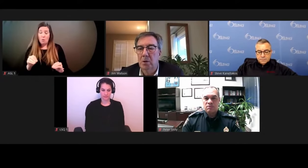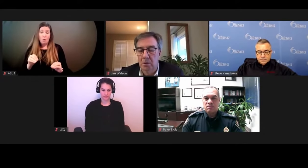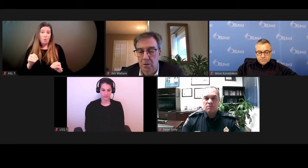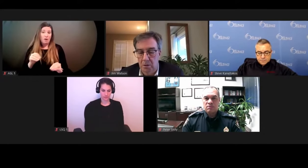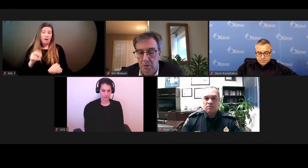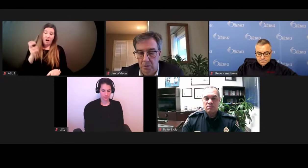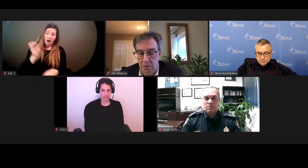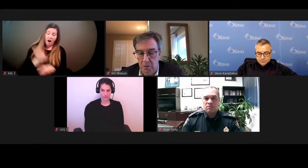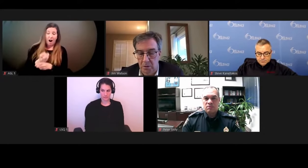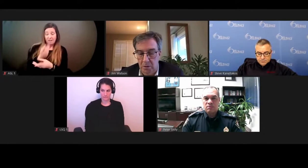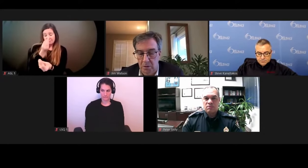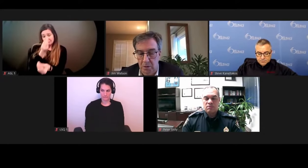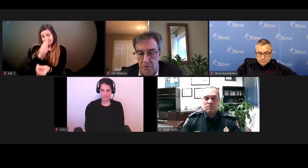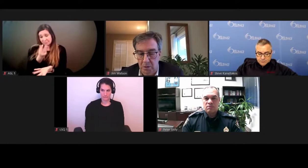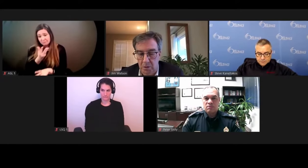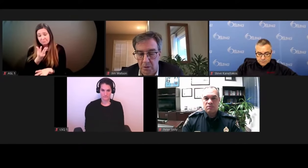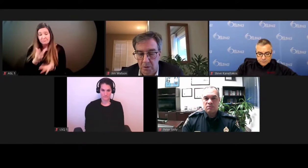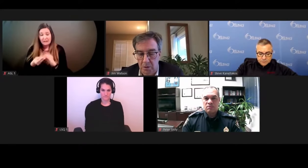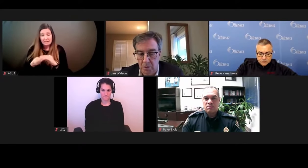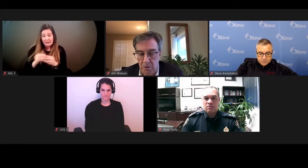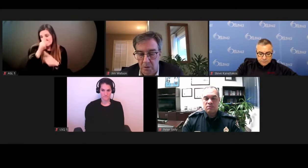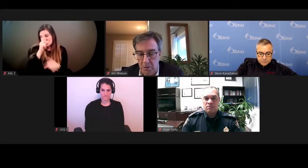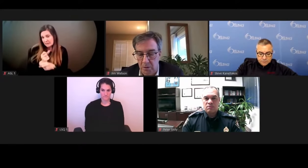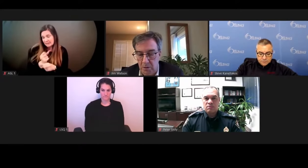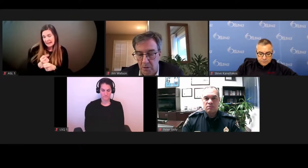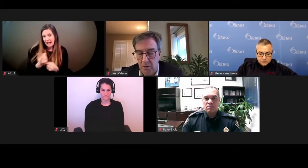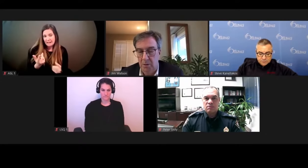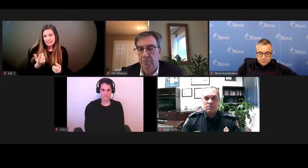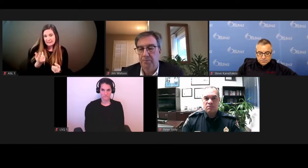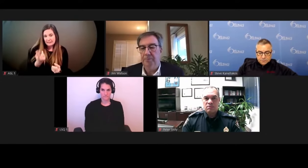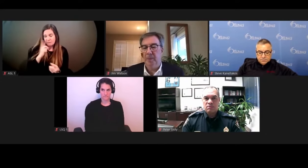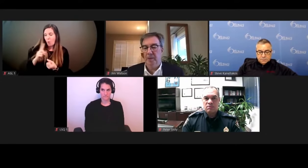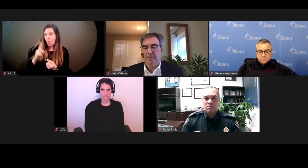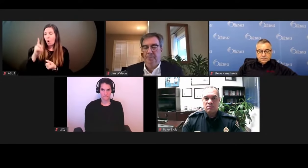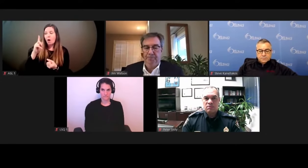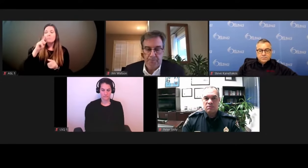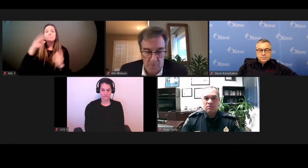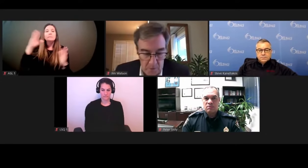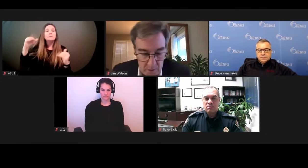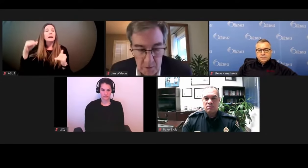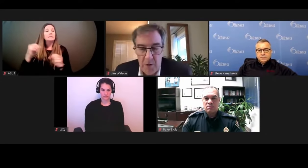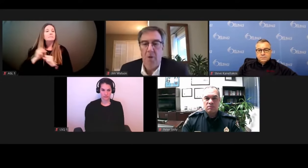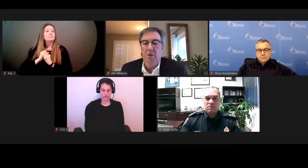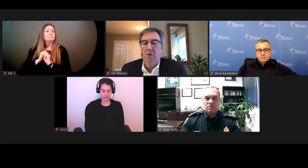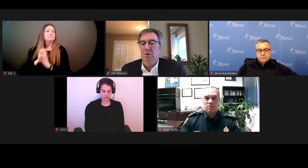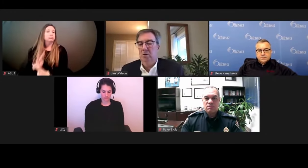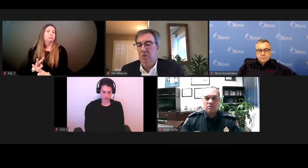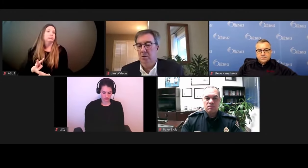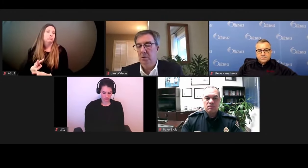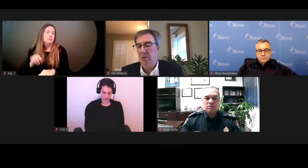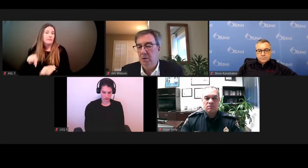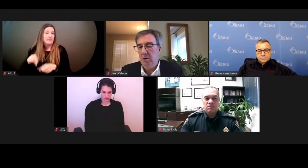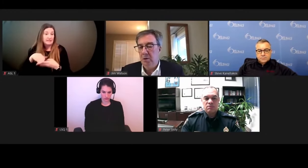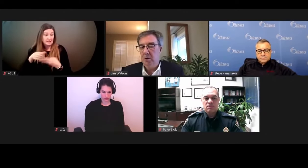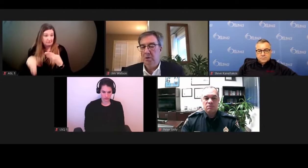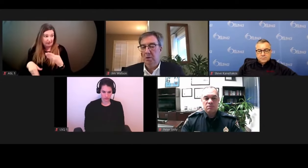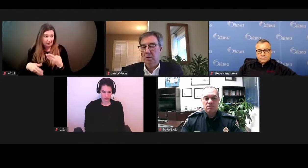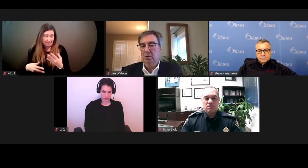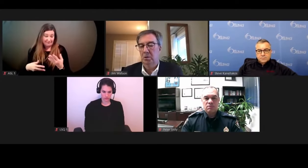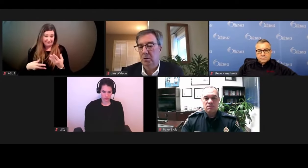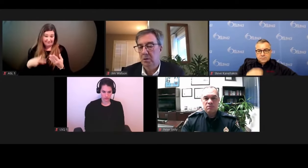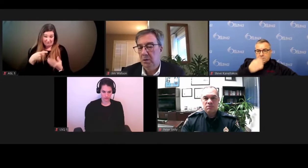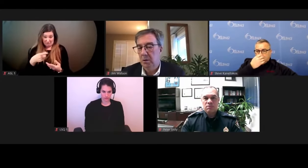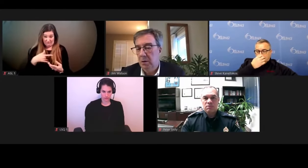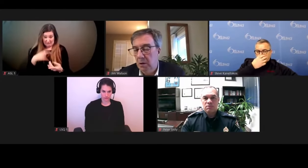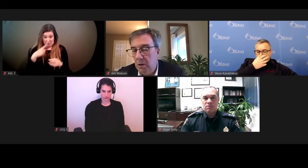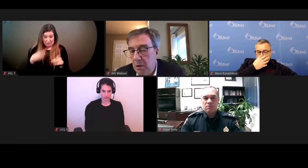you give Ottawa residents any sense of what they should expect in general? Will it be a repeat of this past weekend? Will